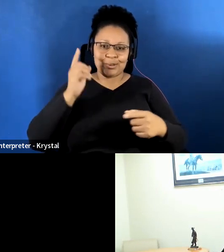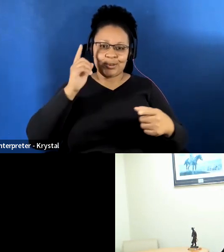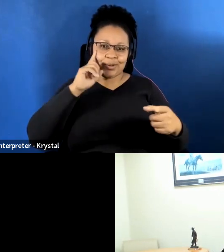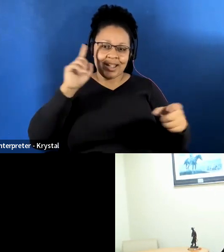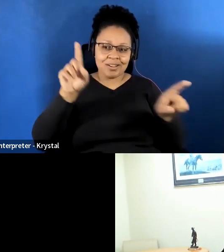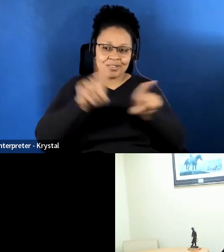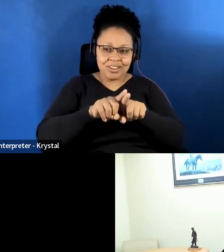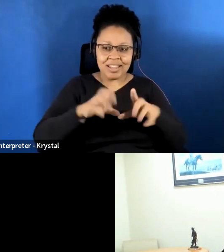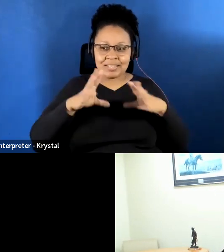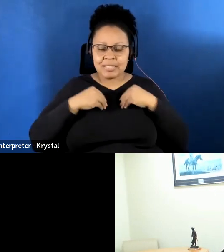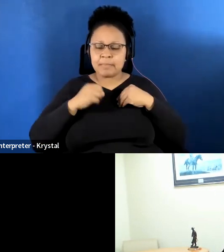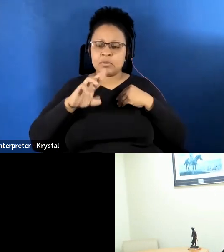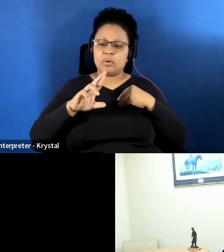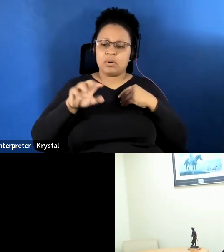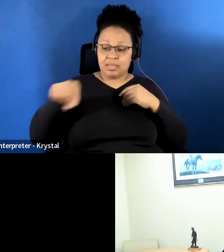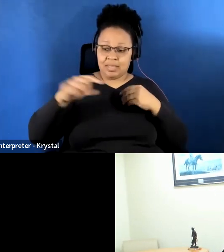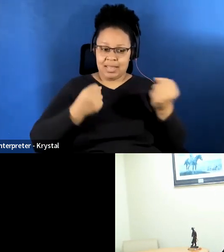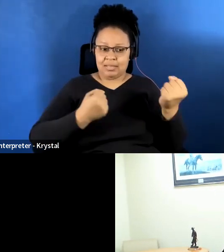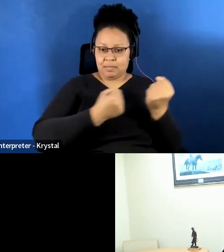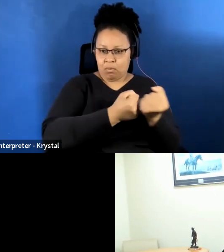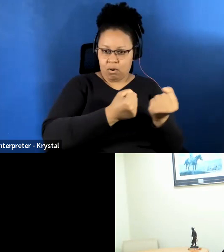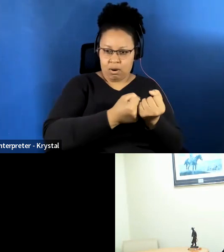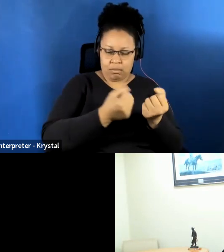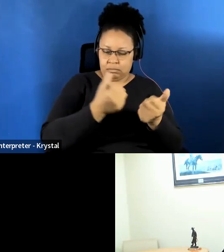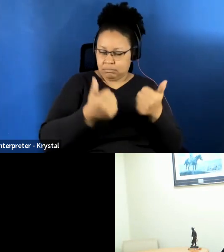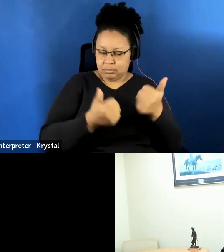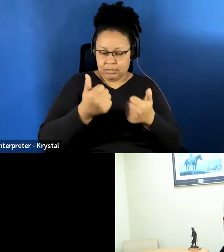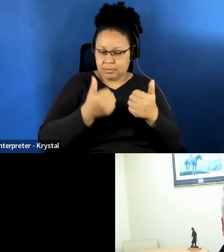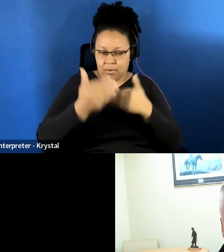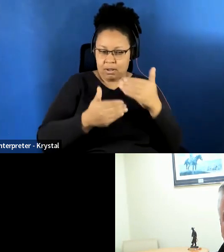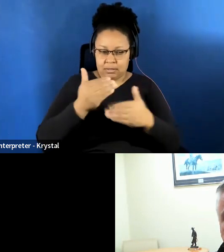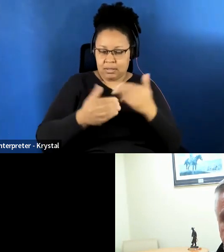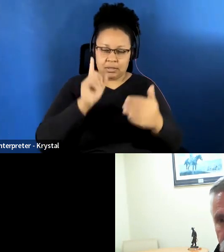that idea, or were they supportive? What was that process like for you?